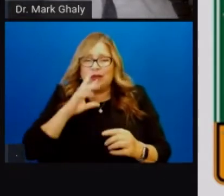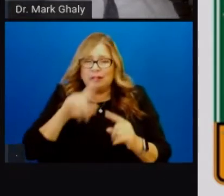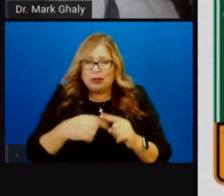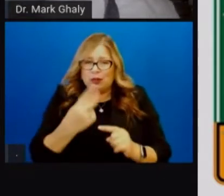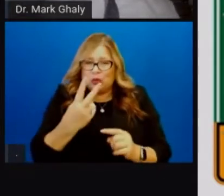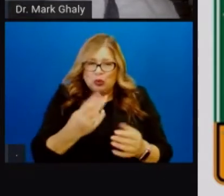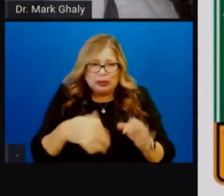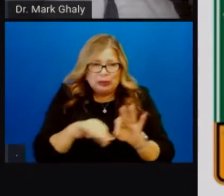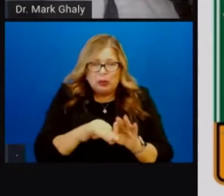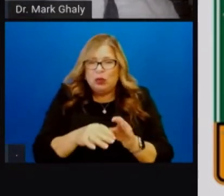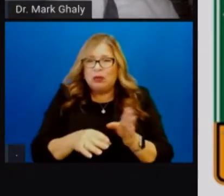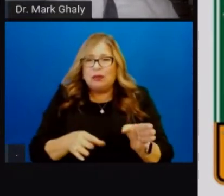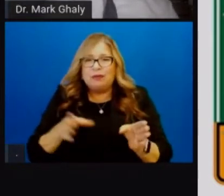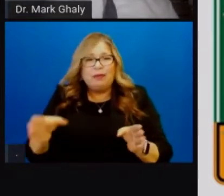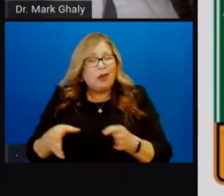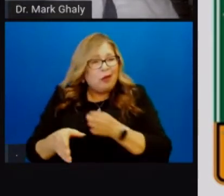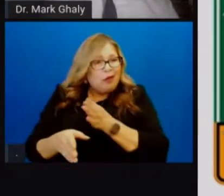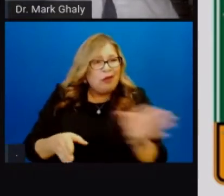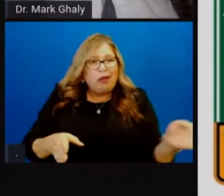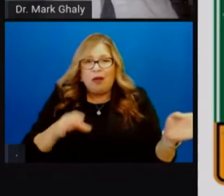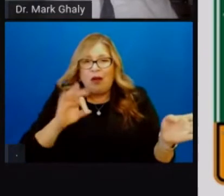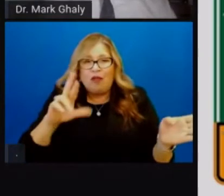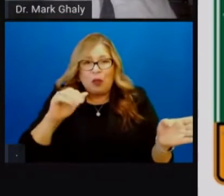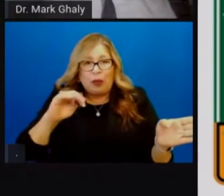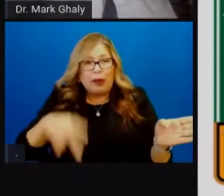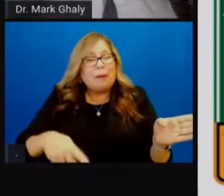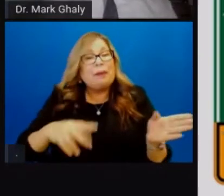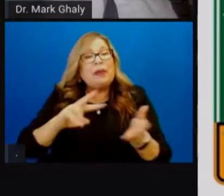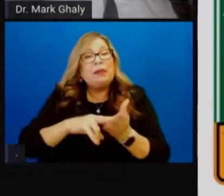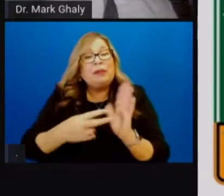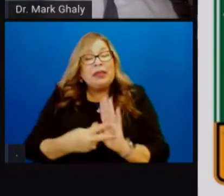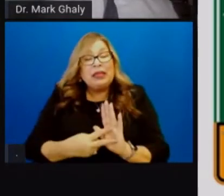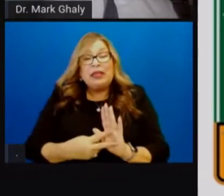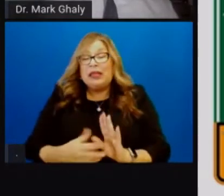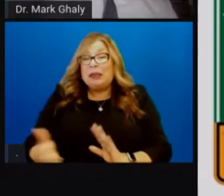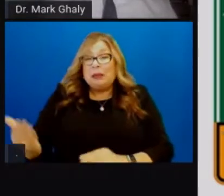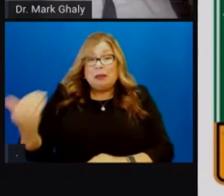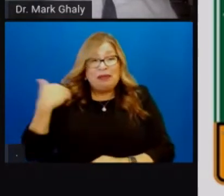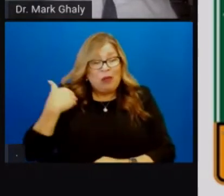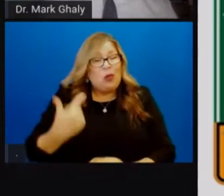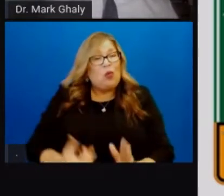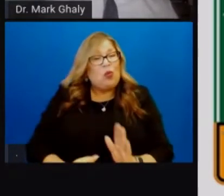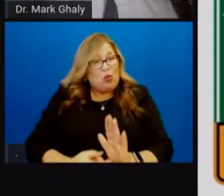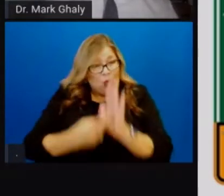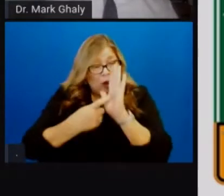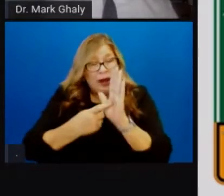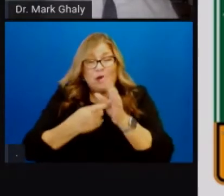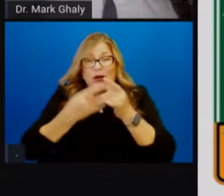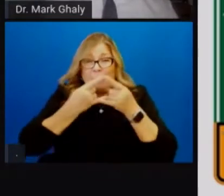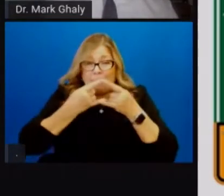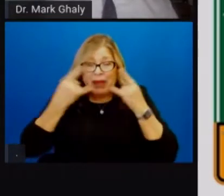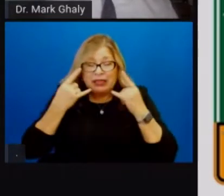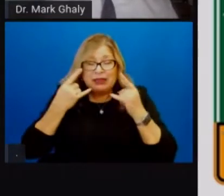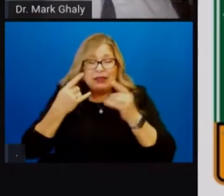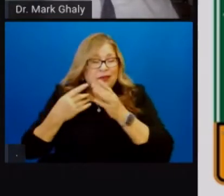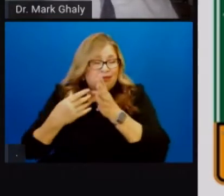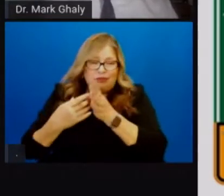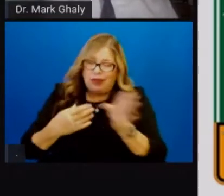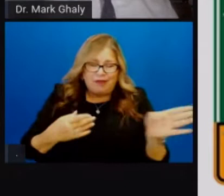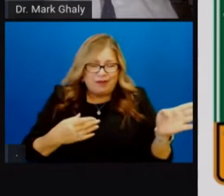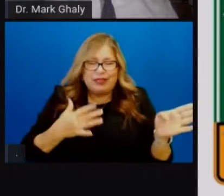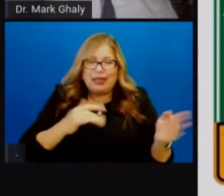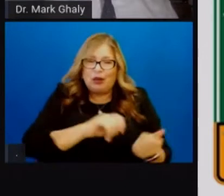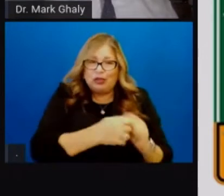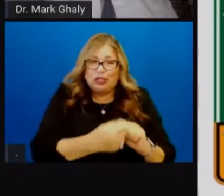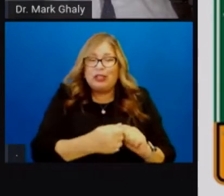things: off-ramps, as we're talking today, the off-ramp from a requirement around masking to a strong recommendation, that